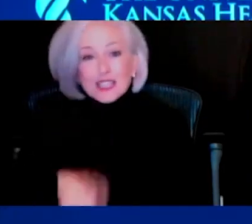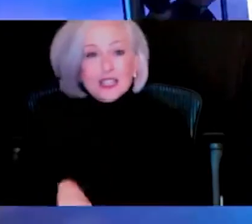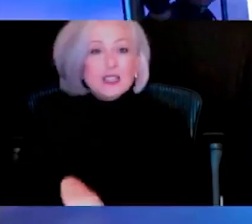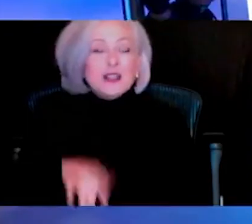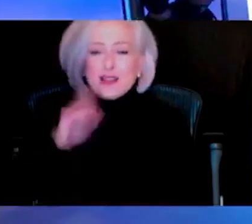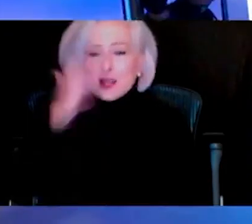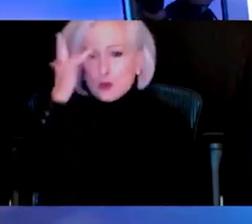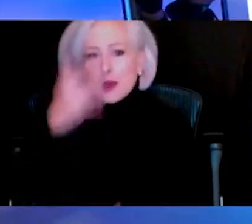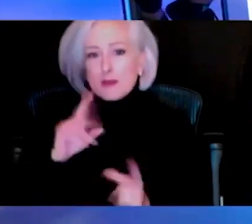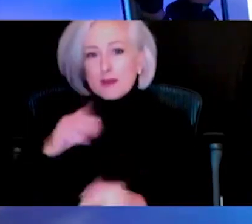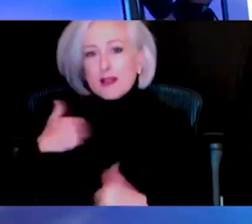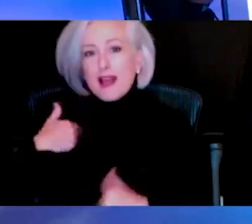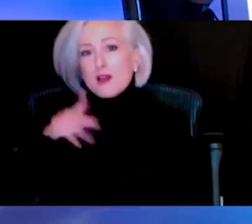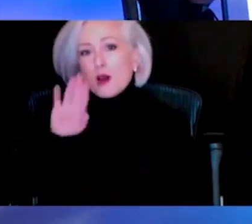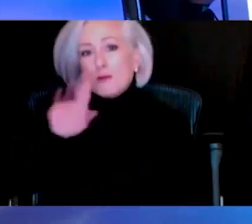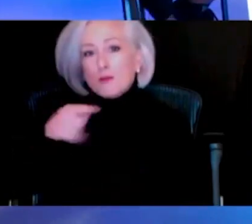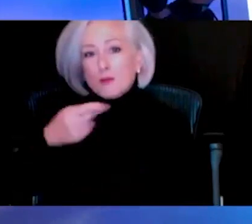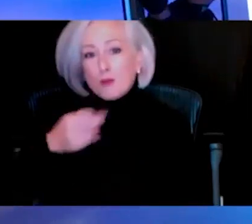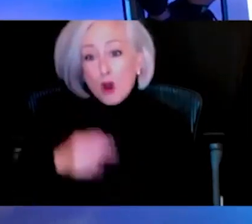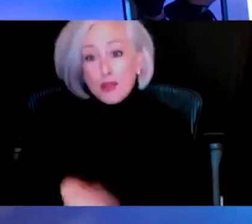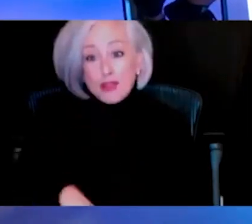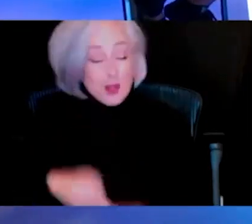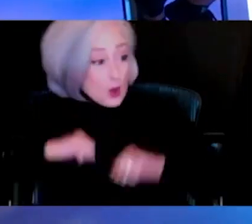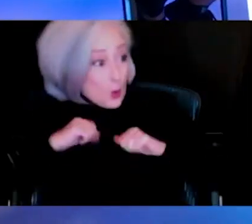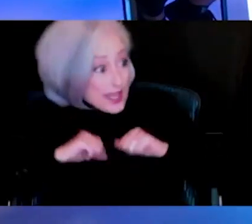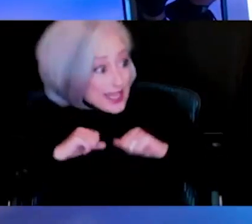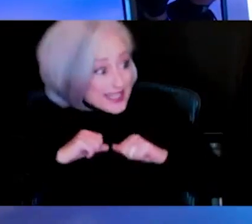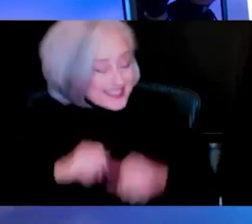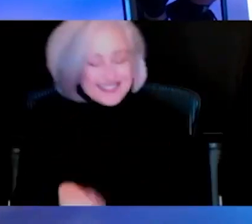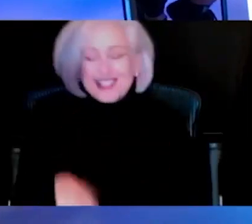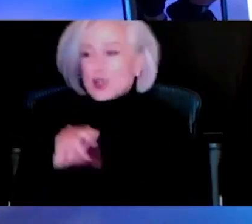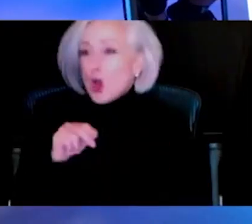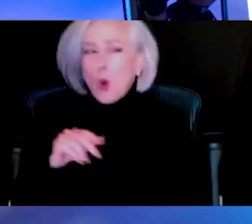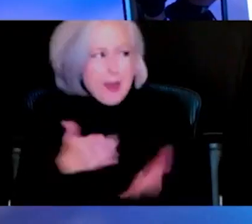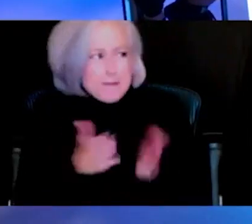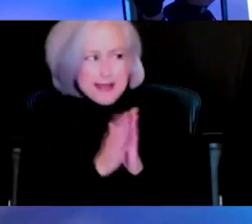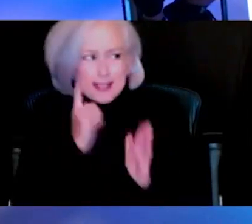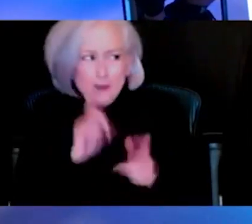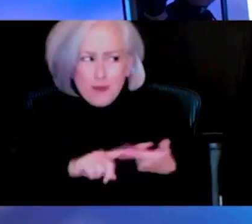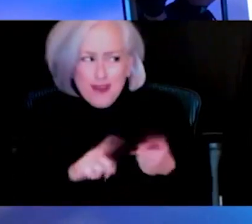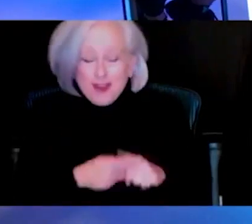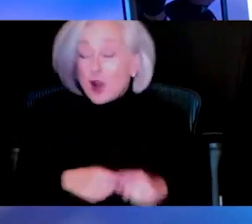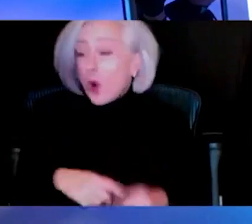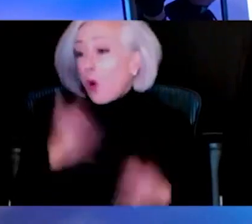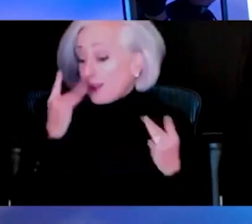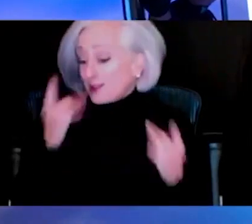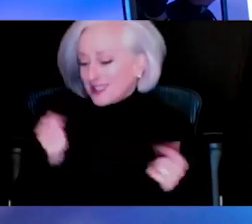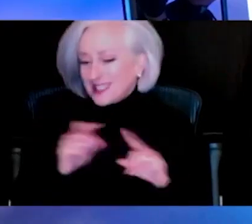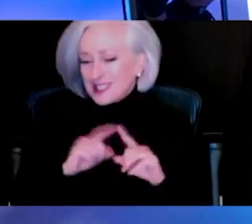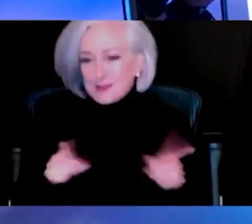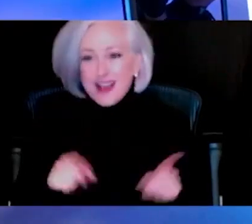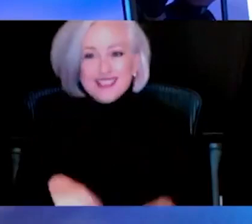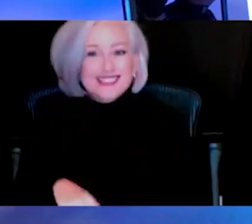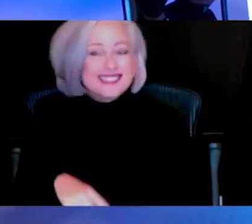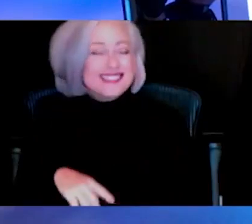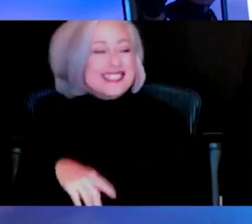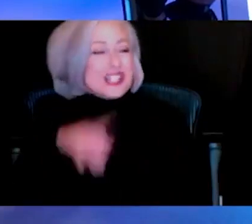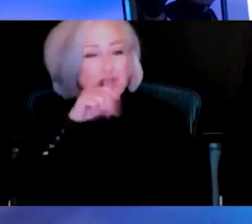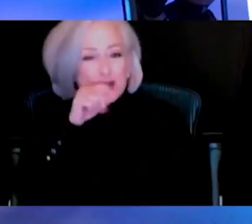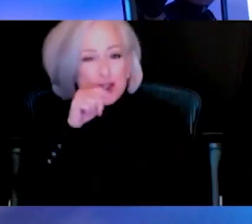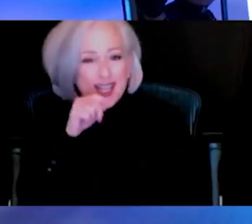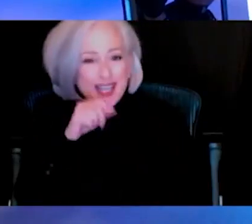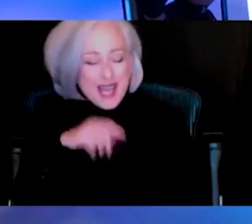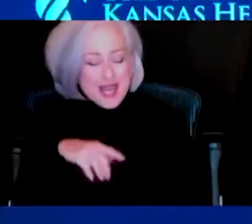are delicious. I just got to ask. I'm asking for a friend. Do chicken buffalo wings? The skin does